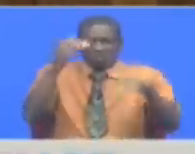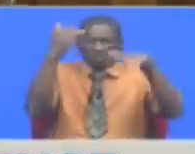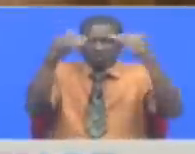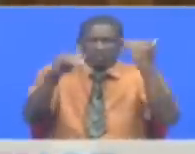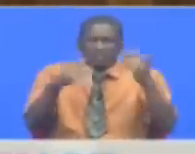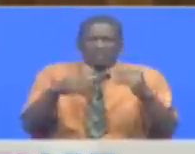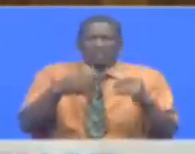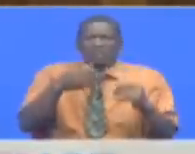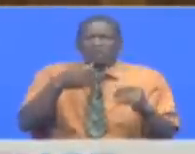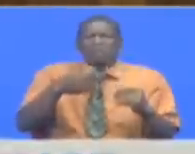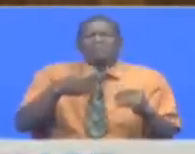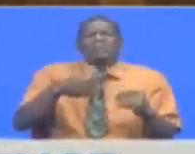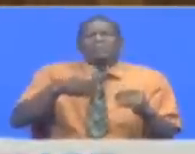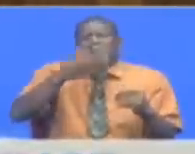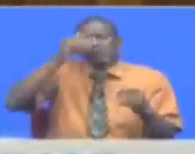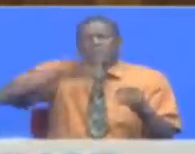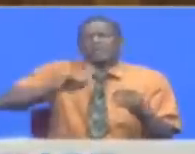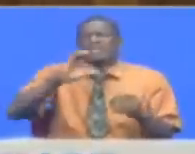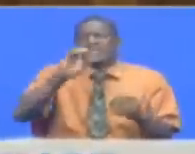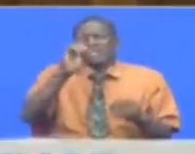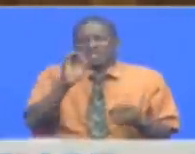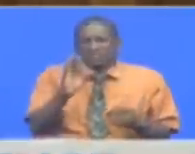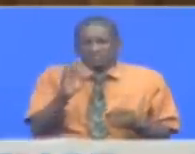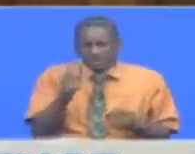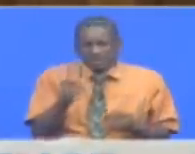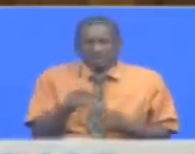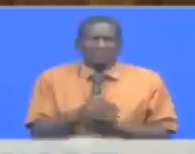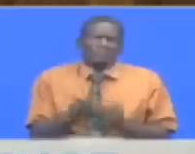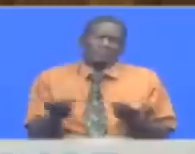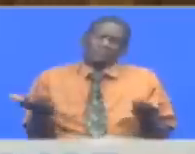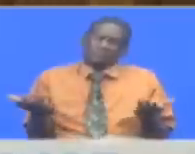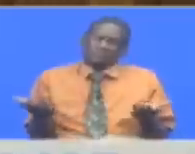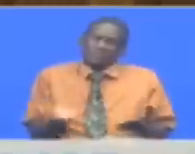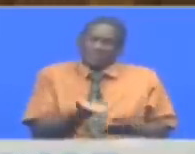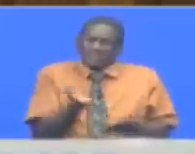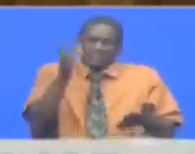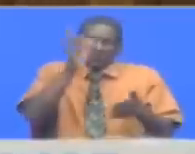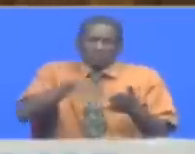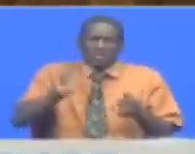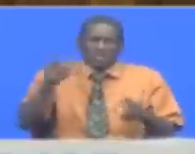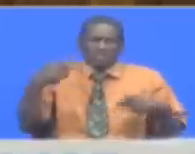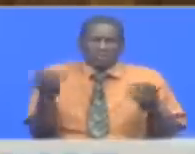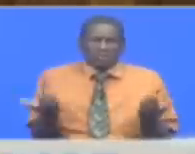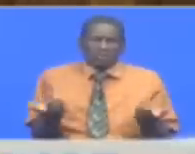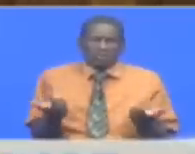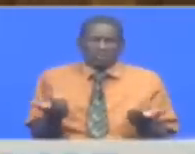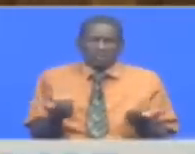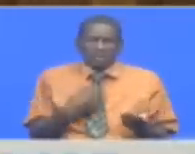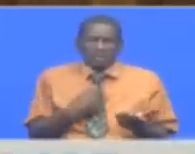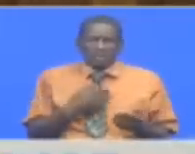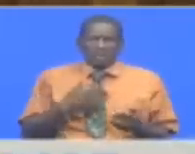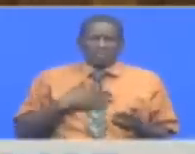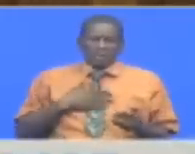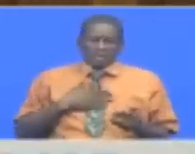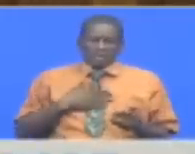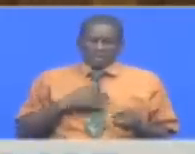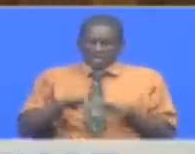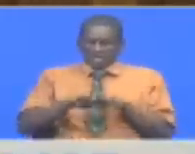kuliko CDF. All right? So this is what Kenyans have lost. I, Uhuru, have not lost